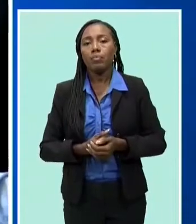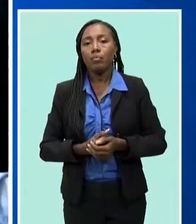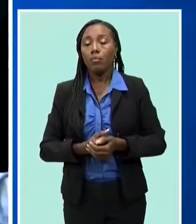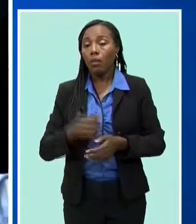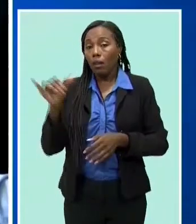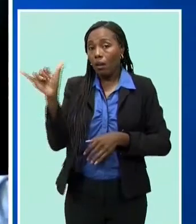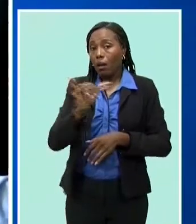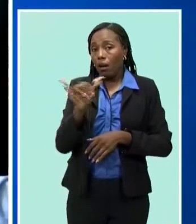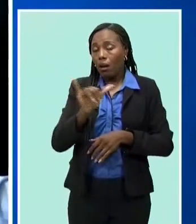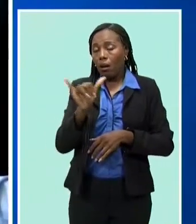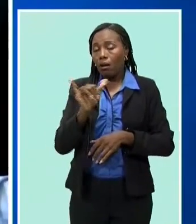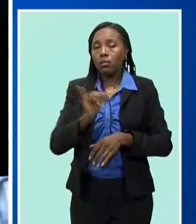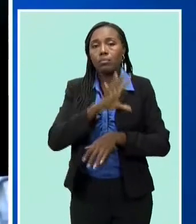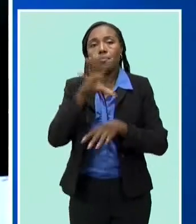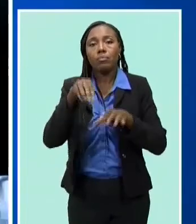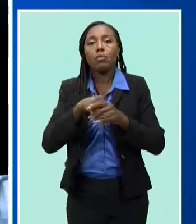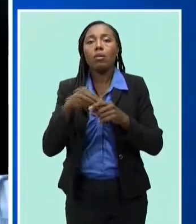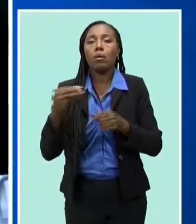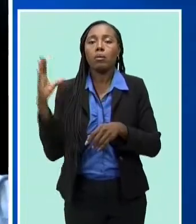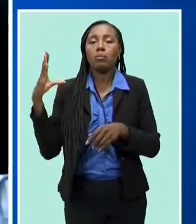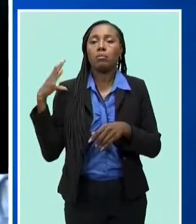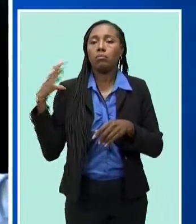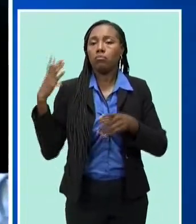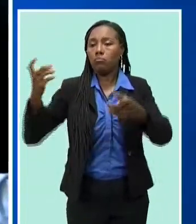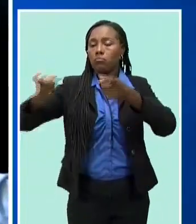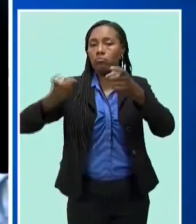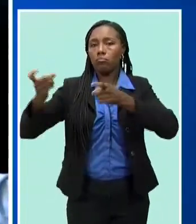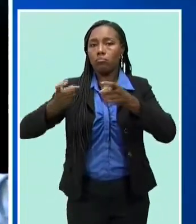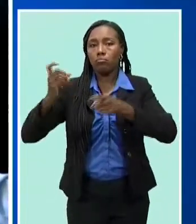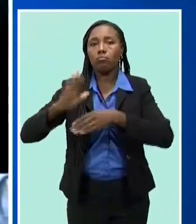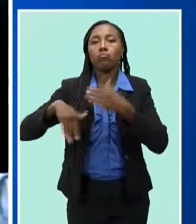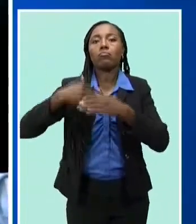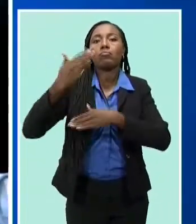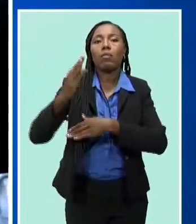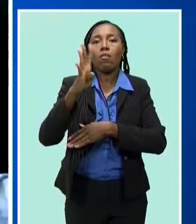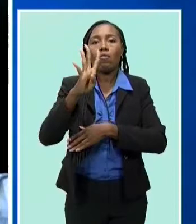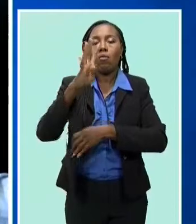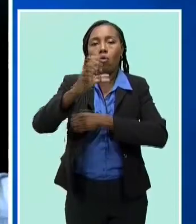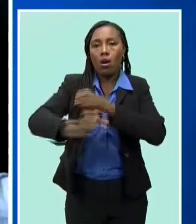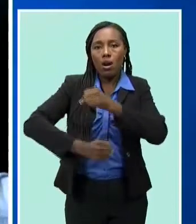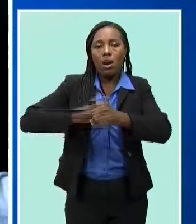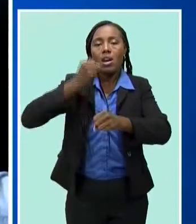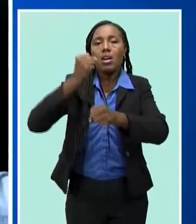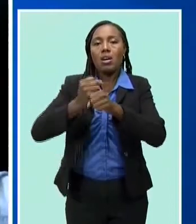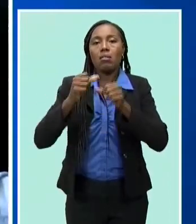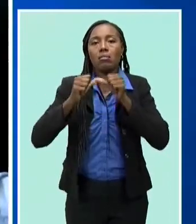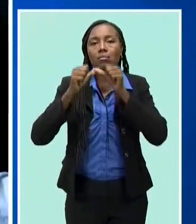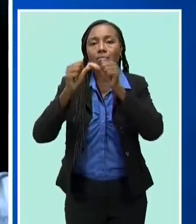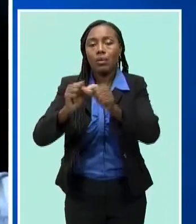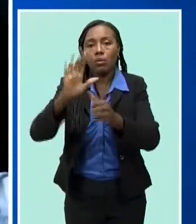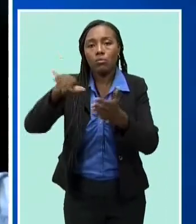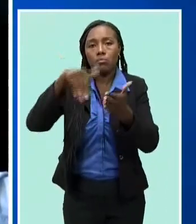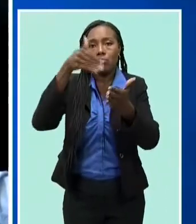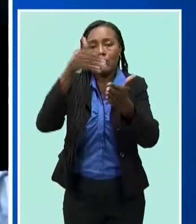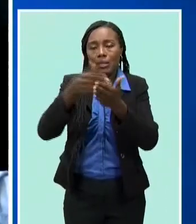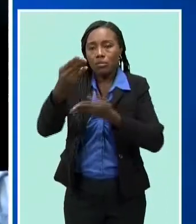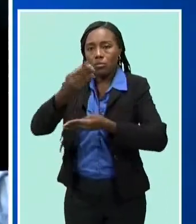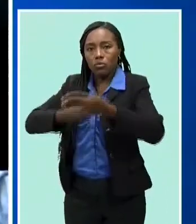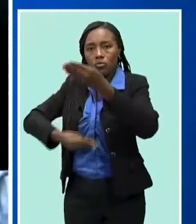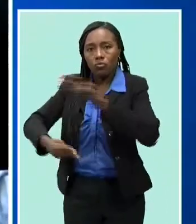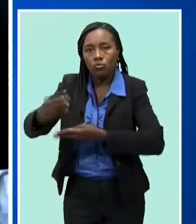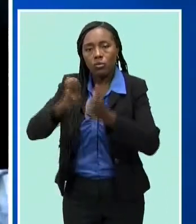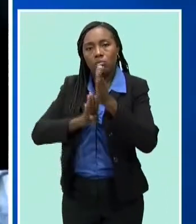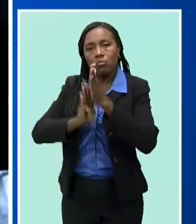also in the fact that we will chair the next round for the next 4 years, and we will be at the center of trade and